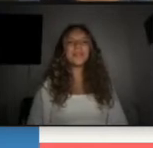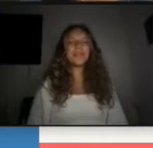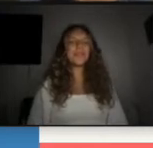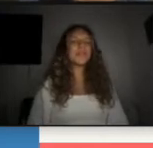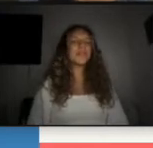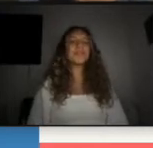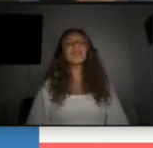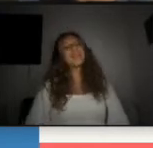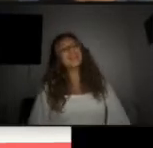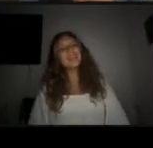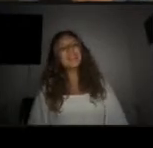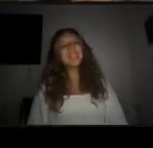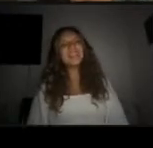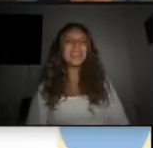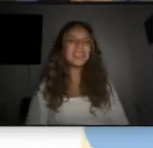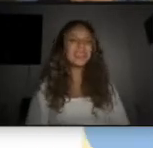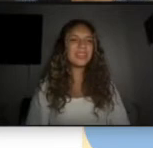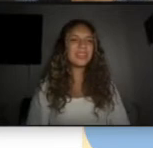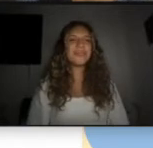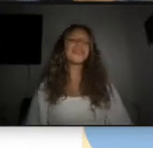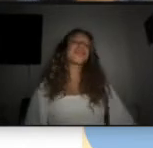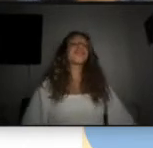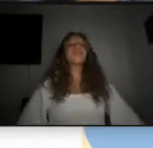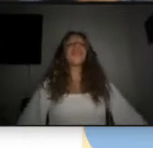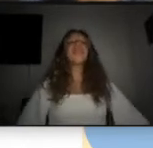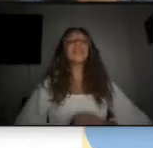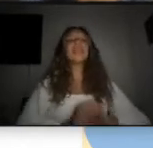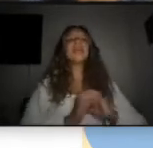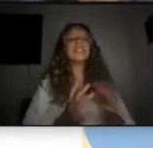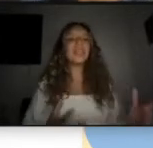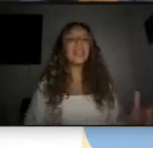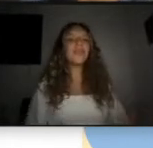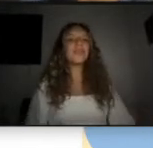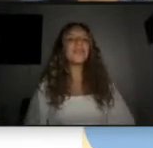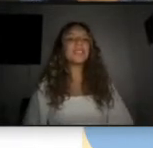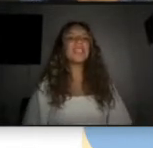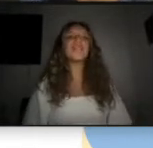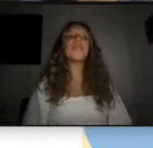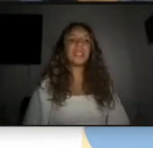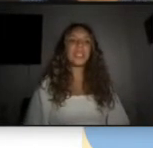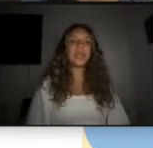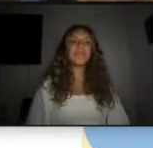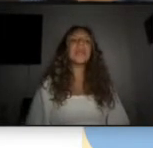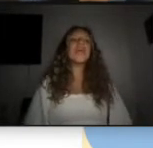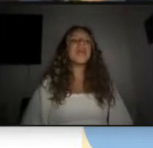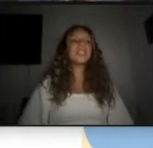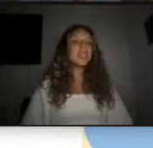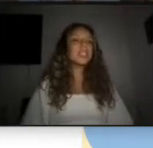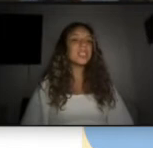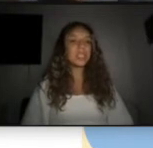take it away ashley thank you titi starting off the message from educare